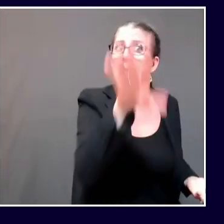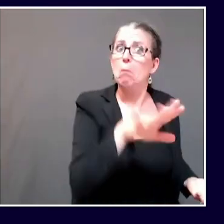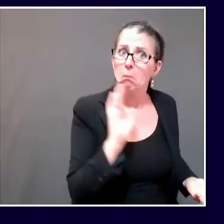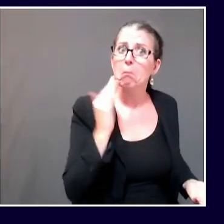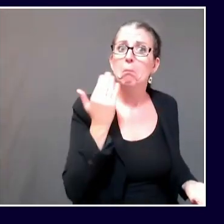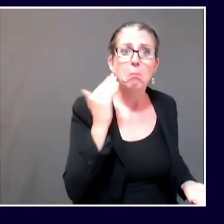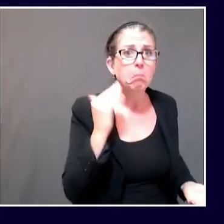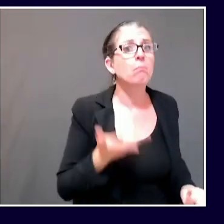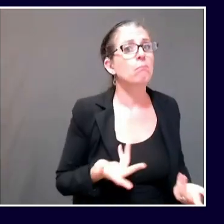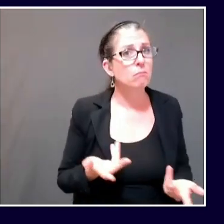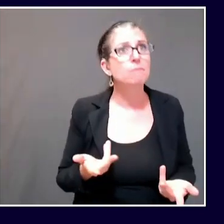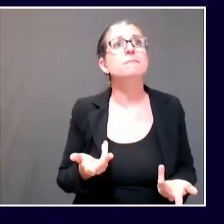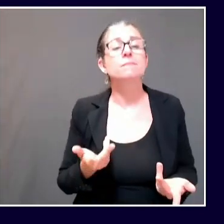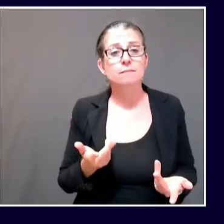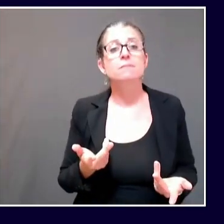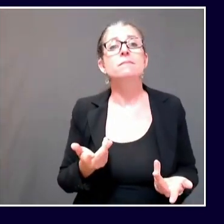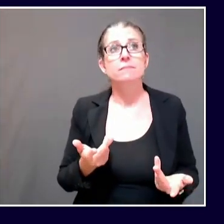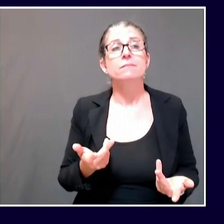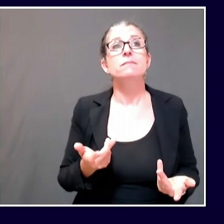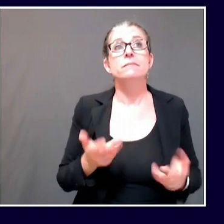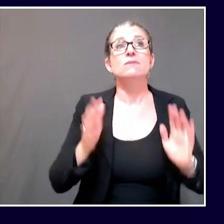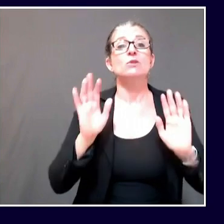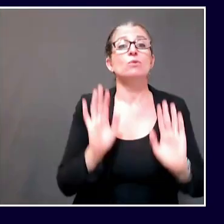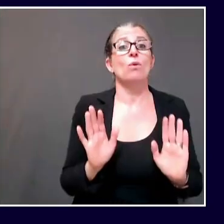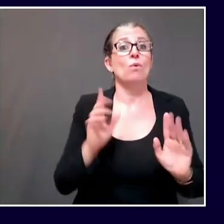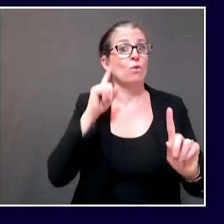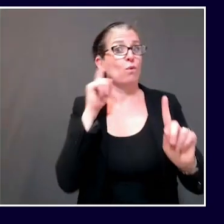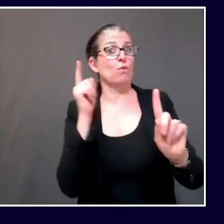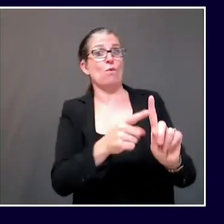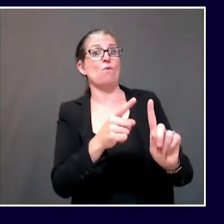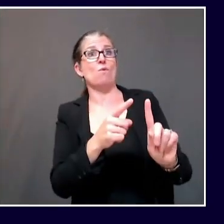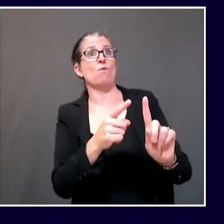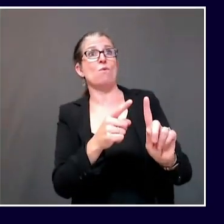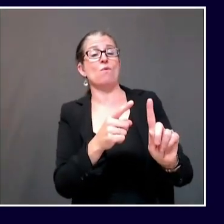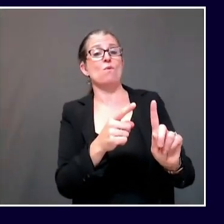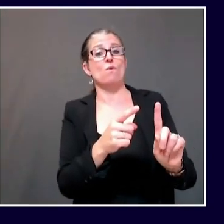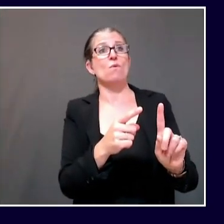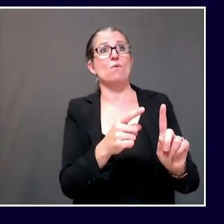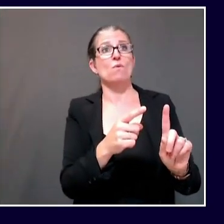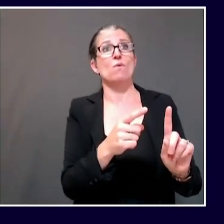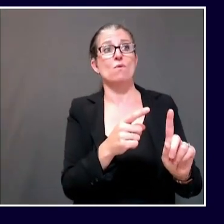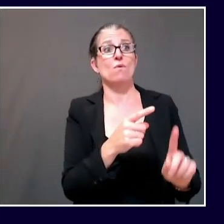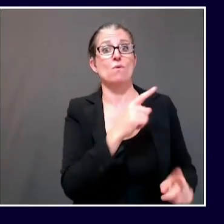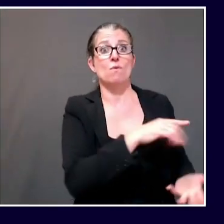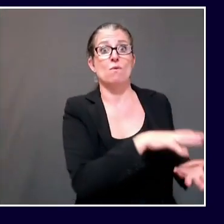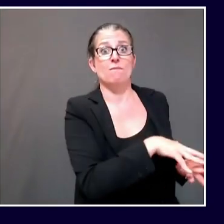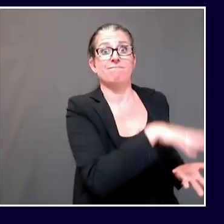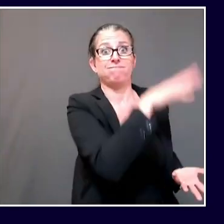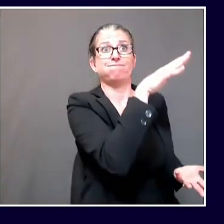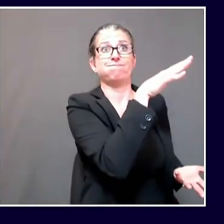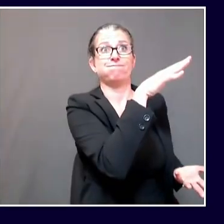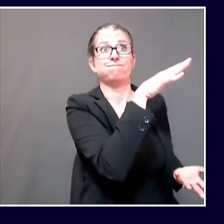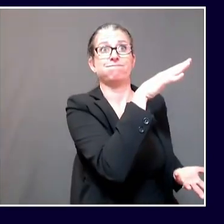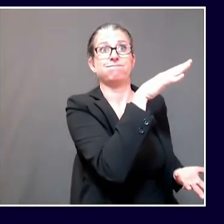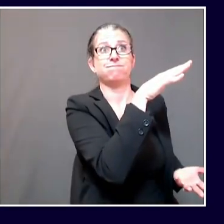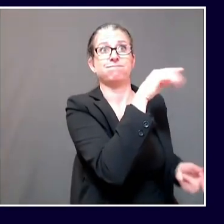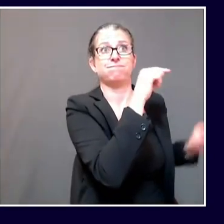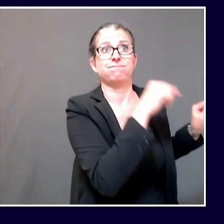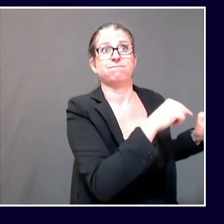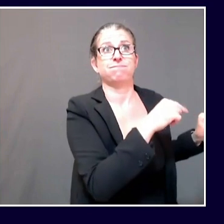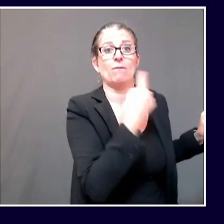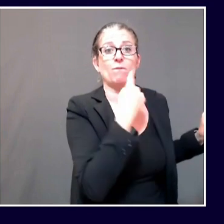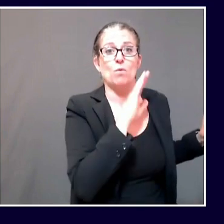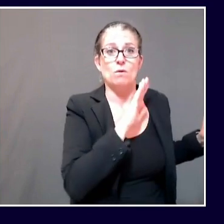the state. Our goal right now is to make sure that that strategic reserve in Maine really is the